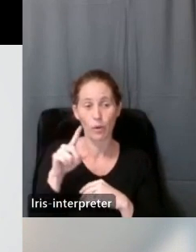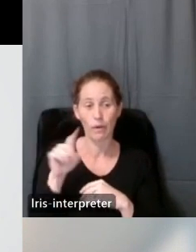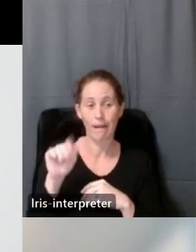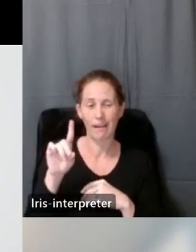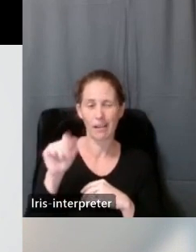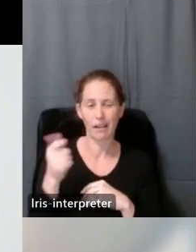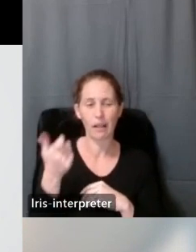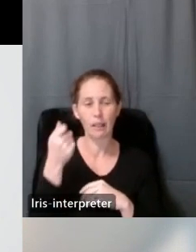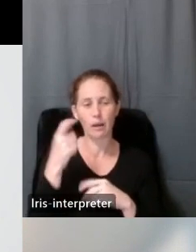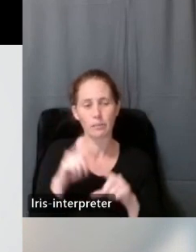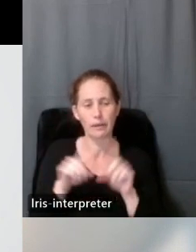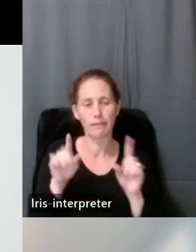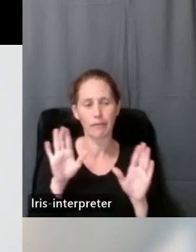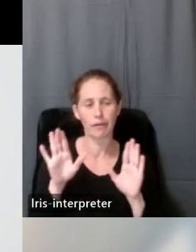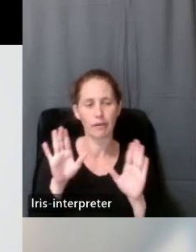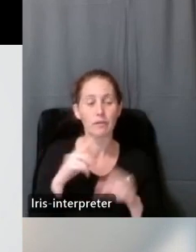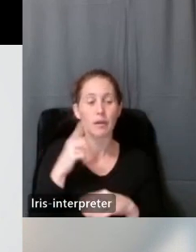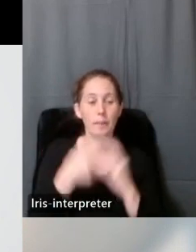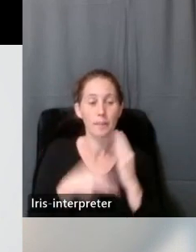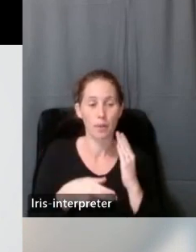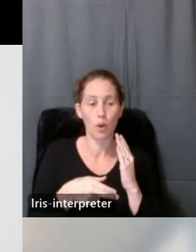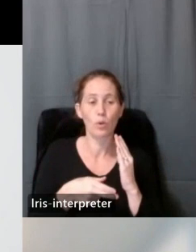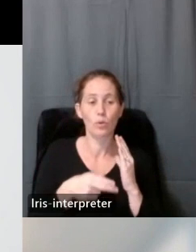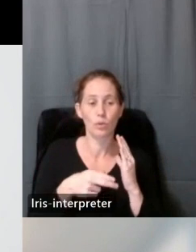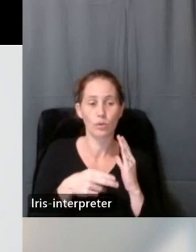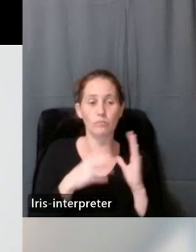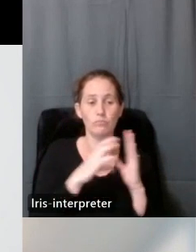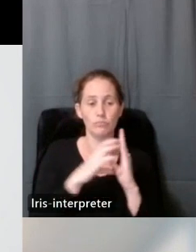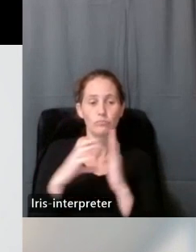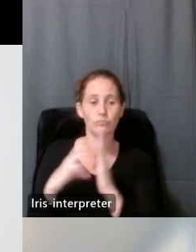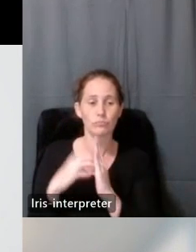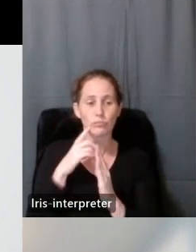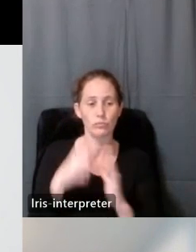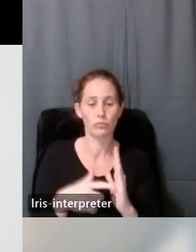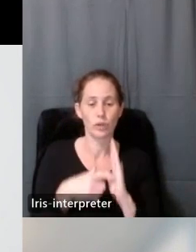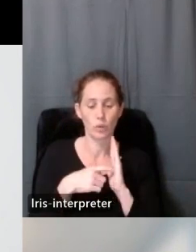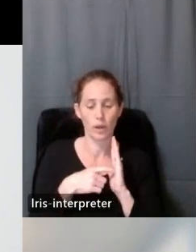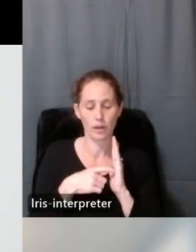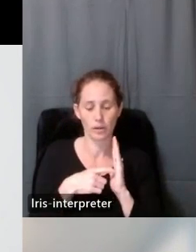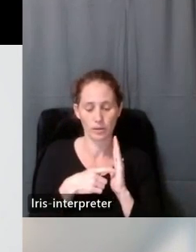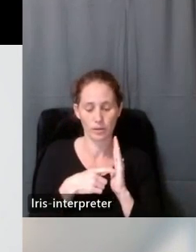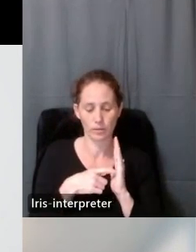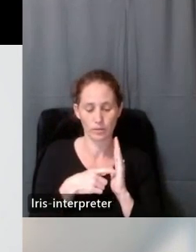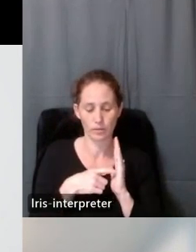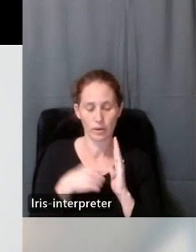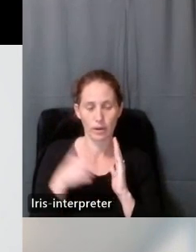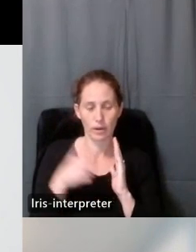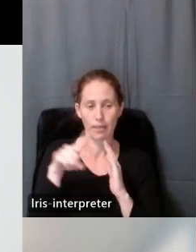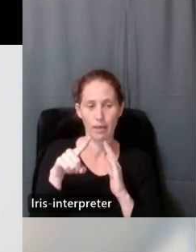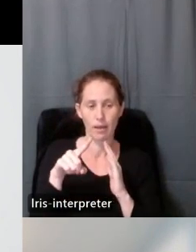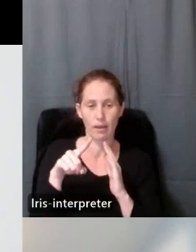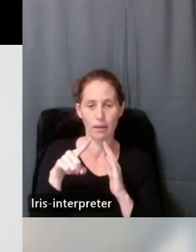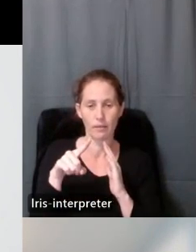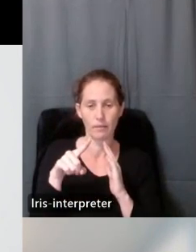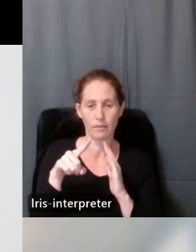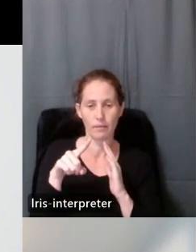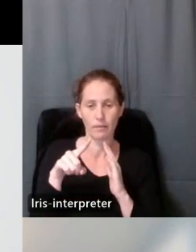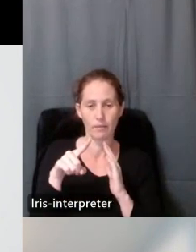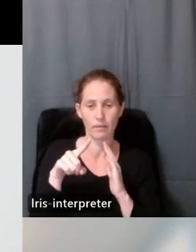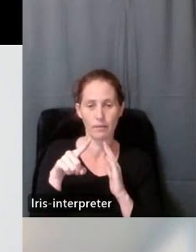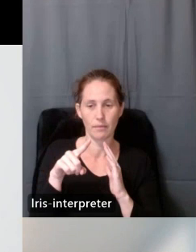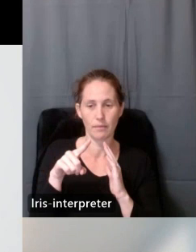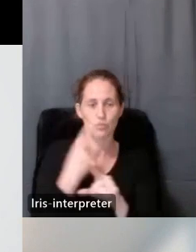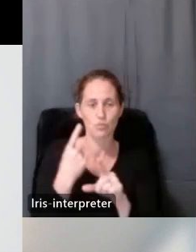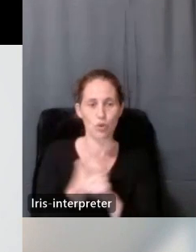slight differences, both provisions require the provision of